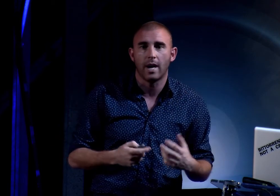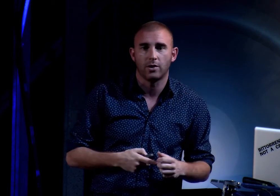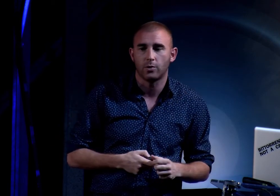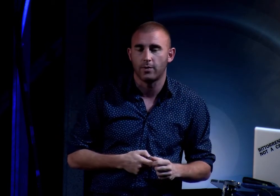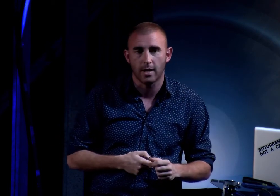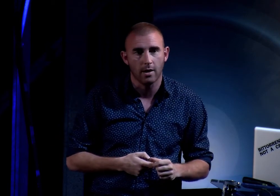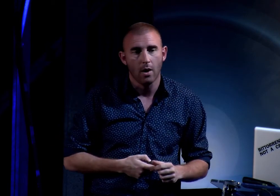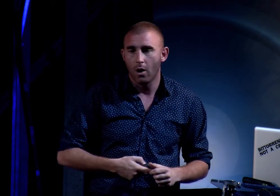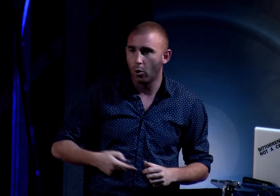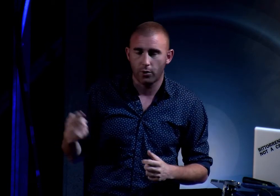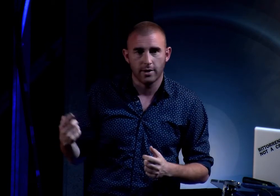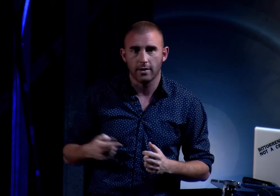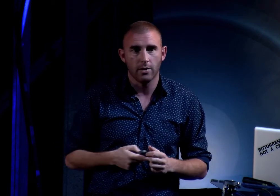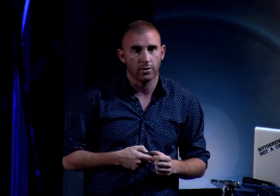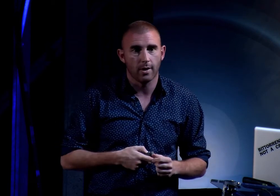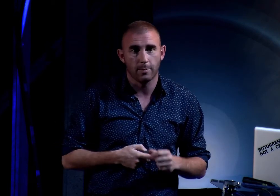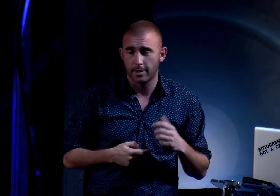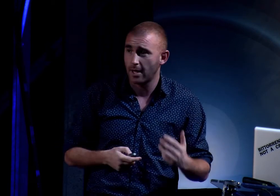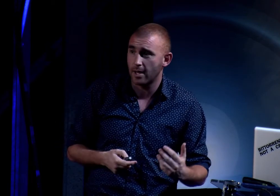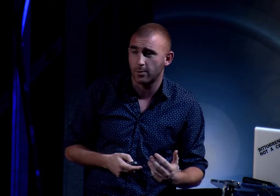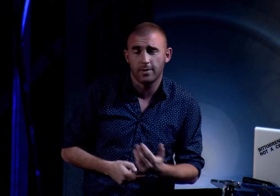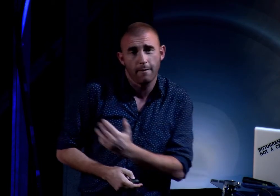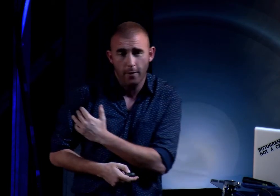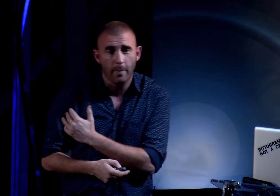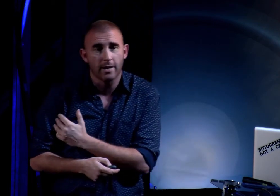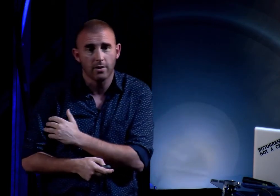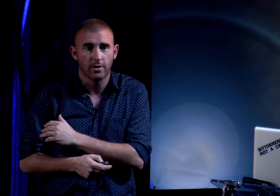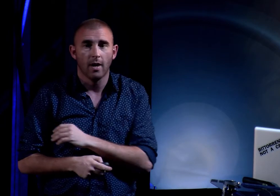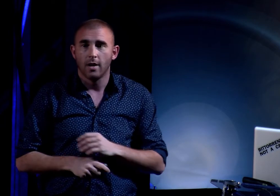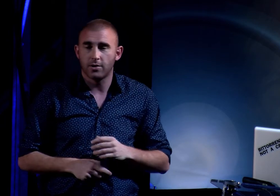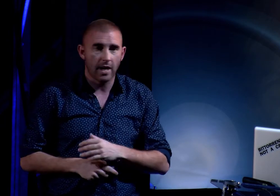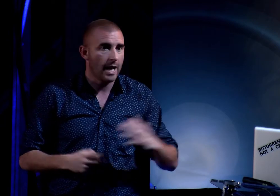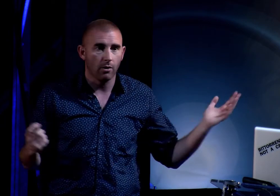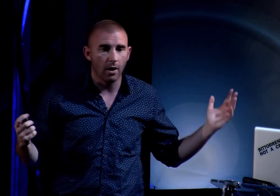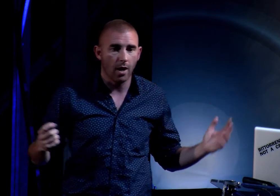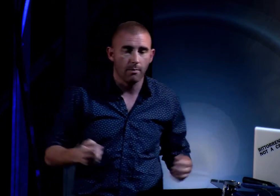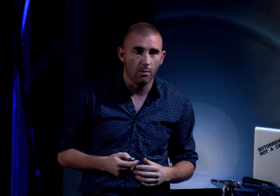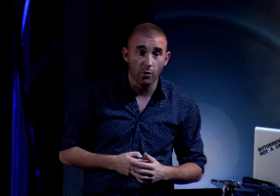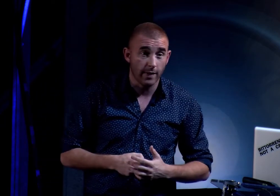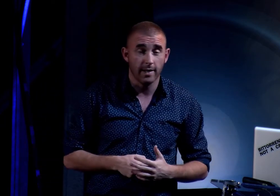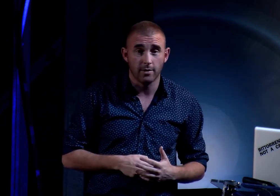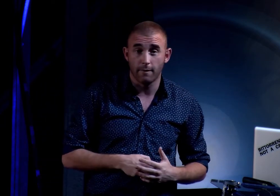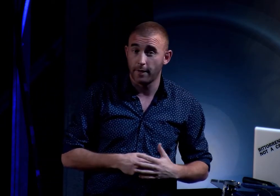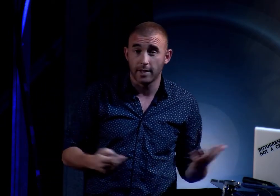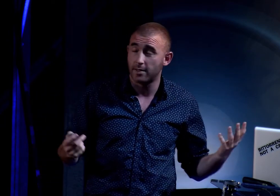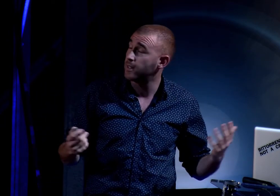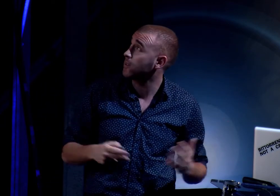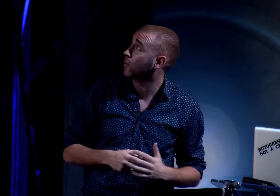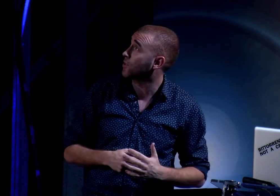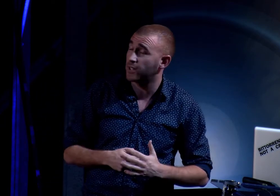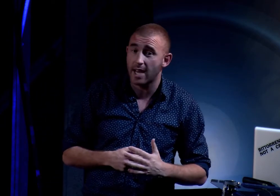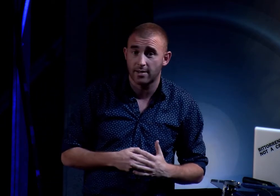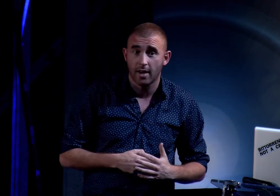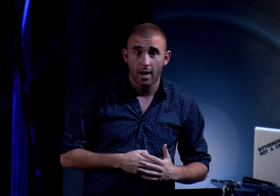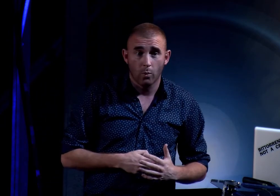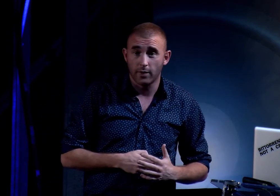great interactions. We've seen authors hit the New York Times bestseller list. We've seen filmmakers sell out movie theaters in 15 cities